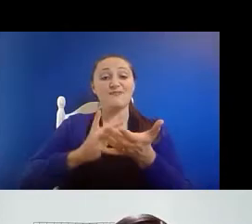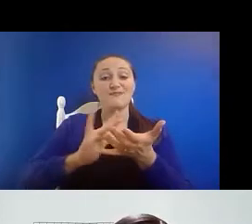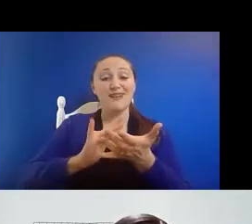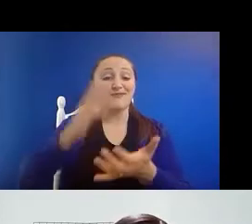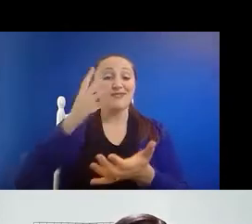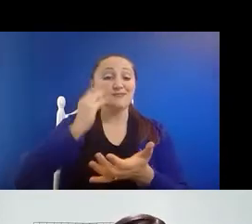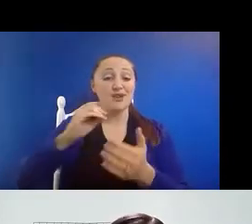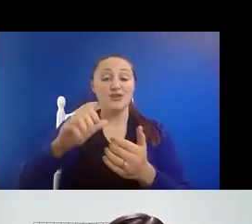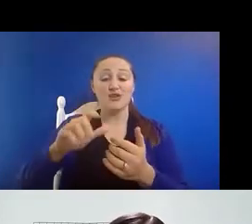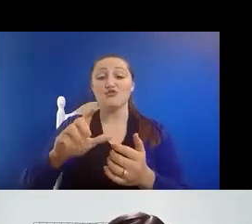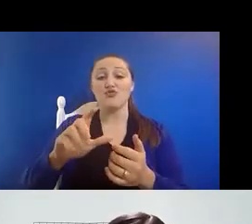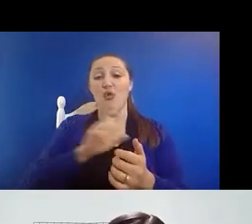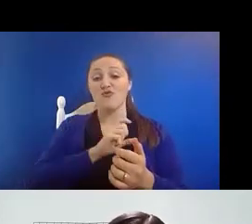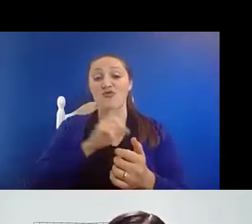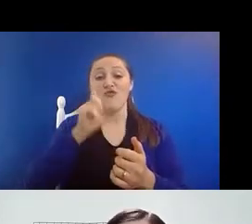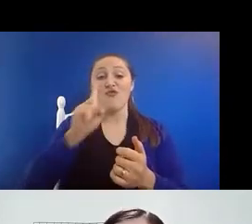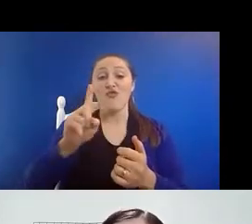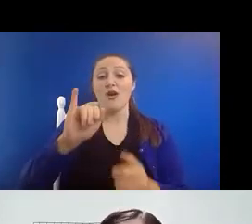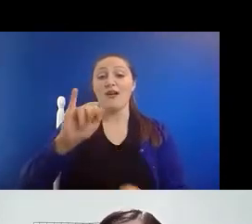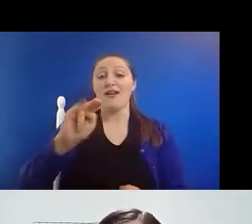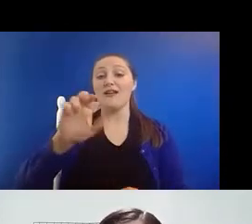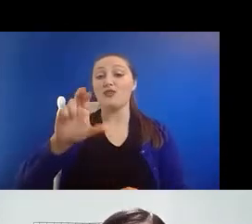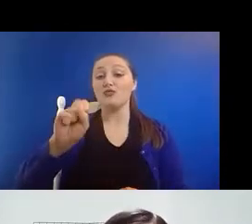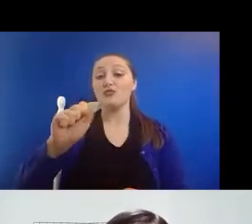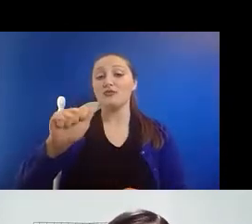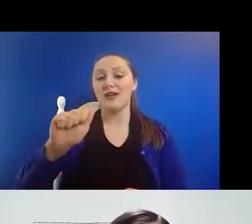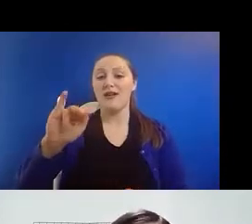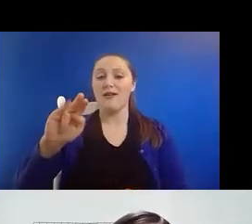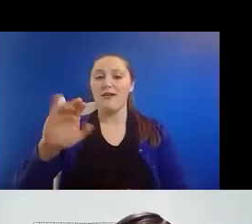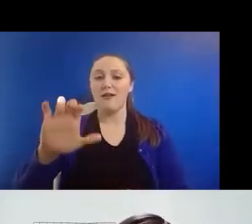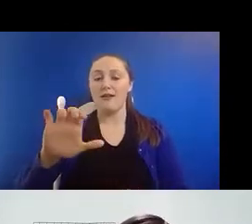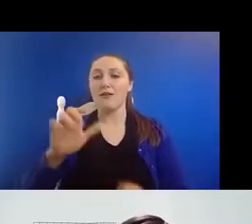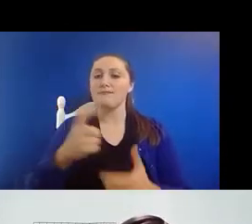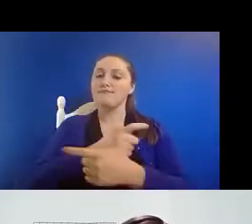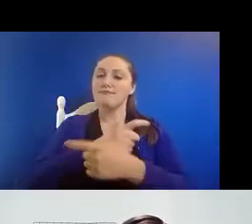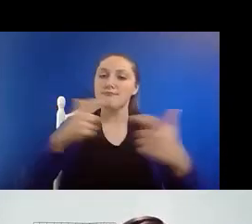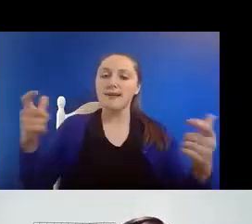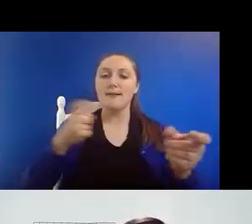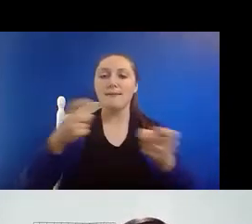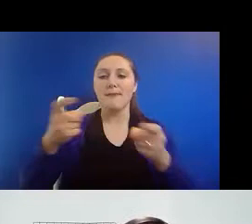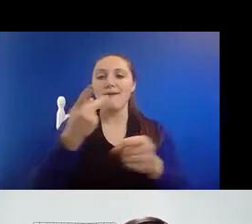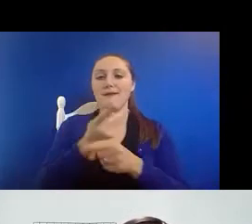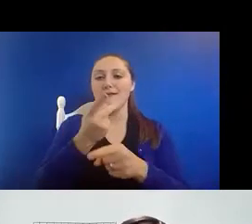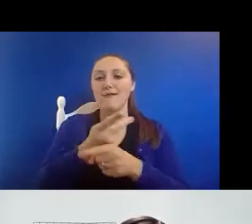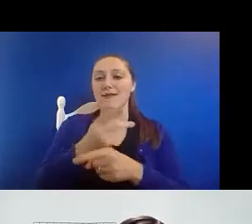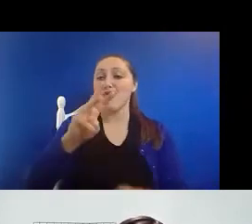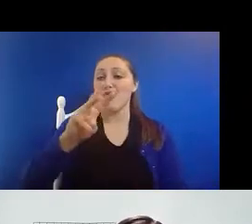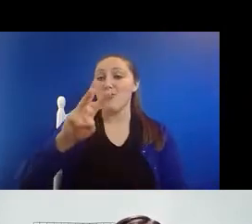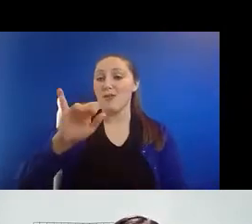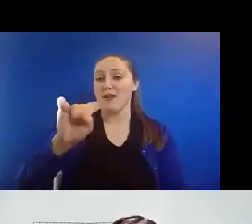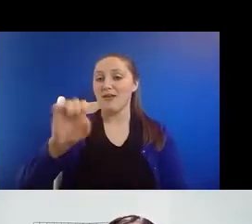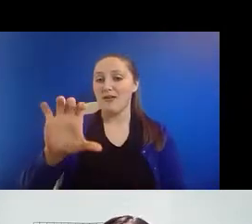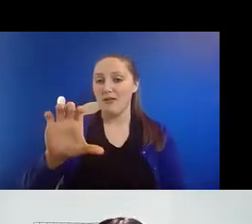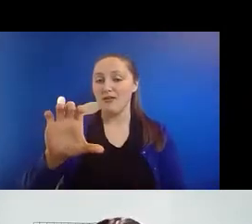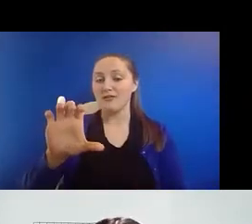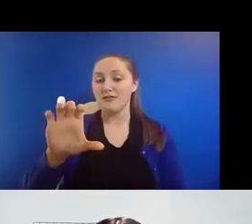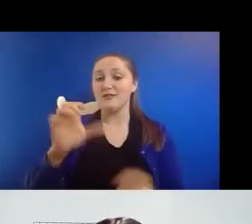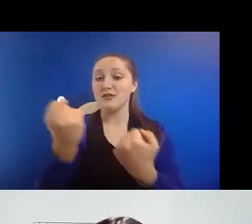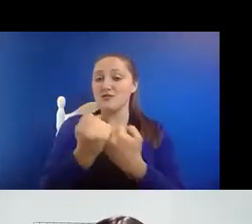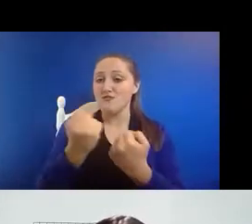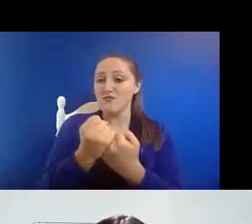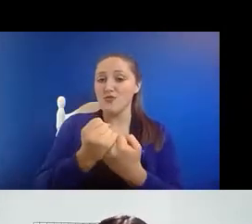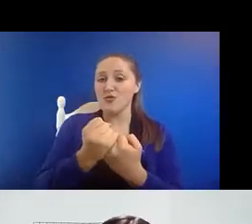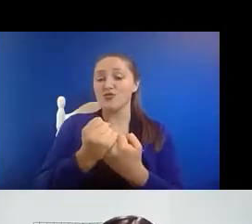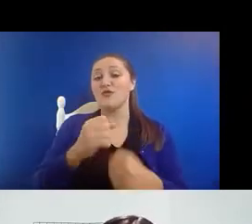Experience Officer for Inclusa, Inc., the largest managed care organization in Wisconsin that supports the lives of elders